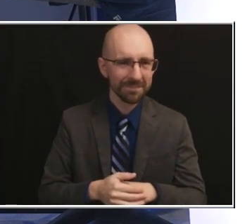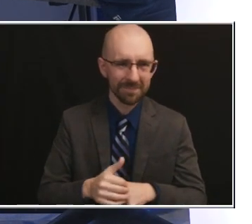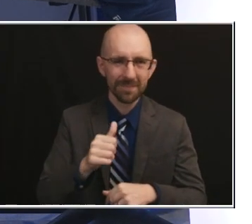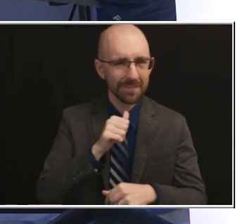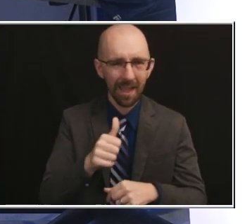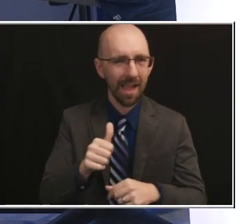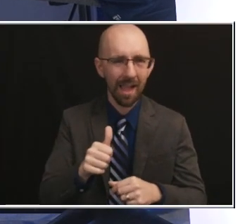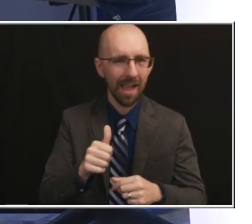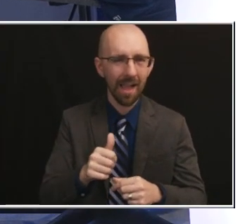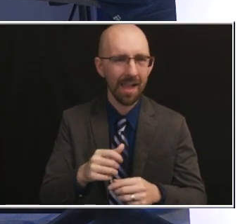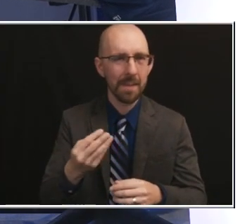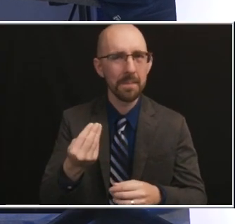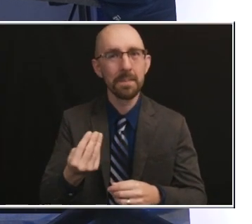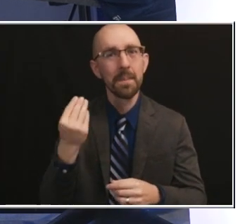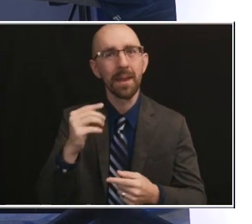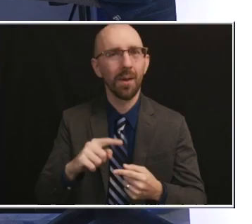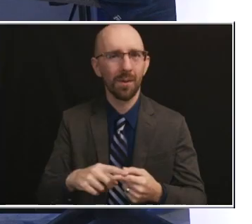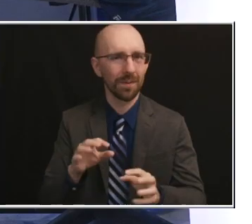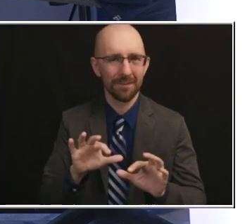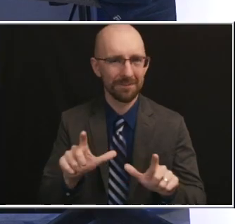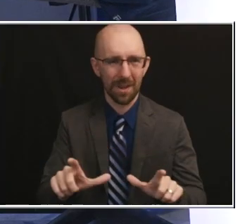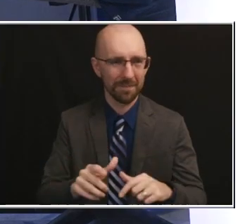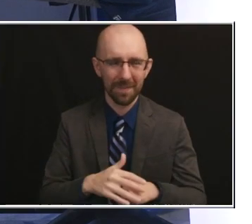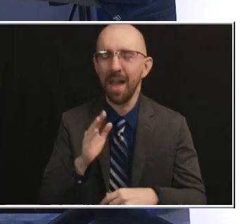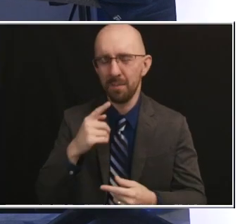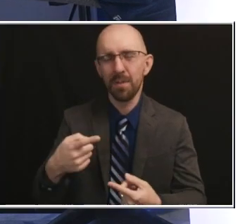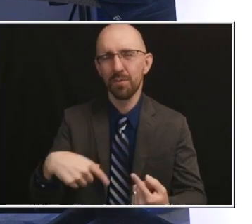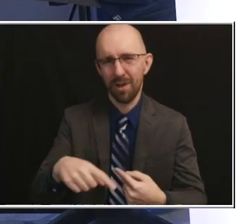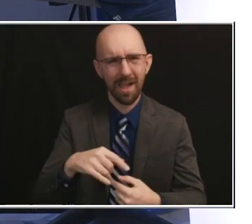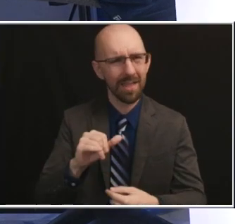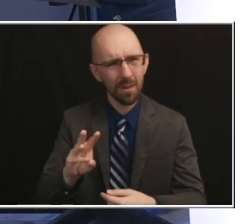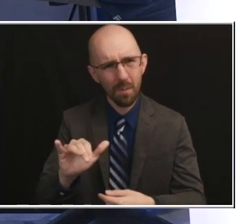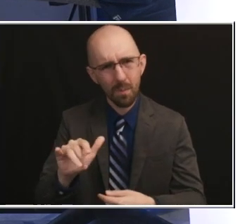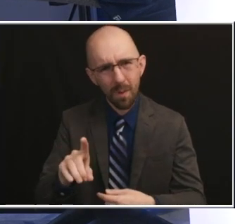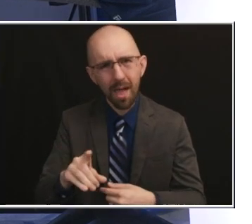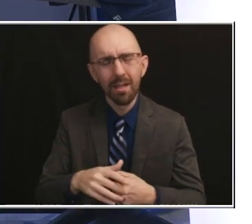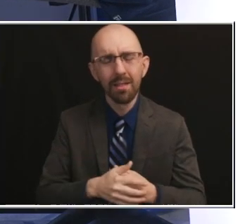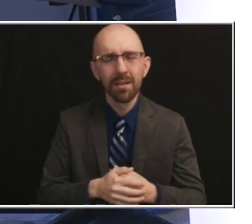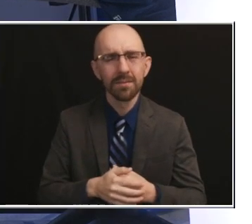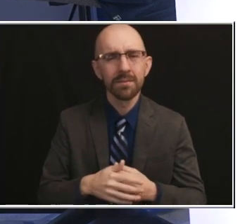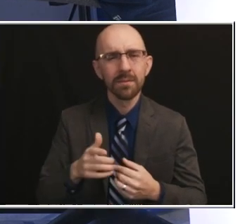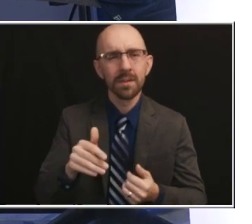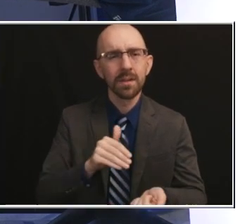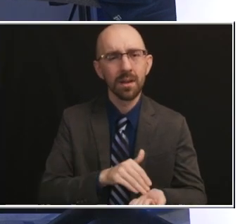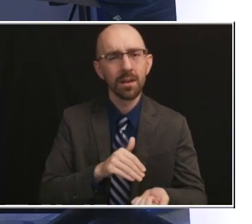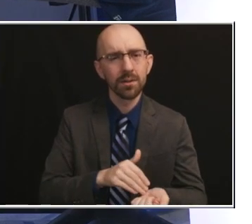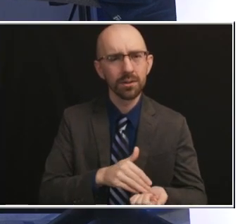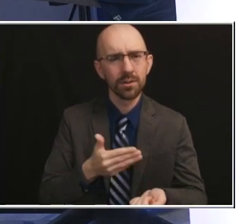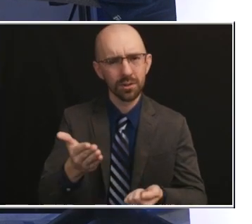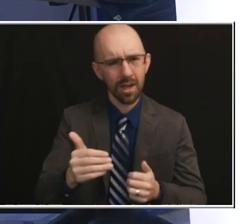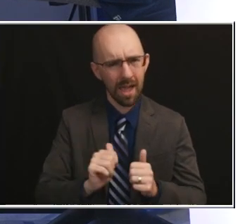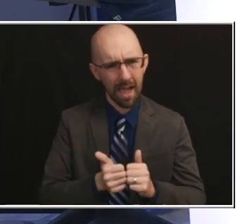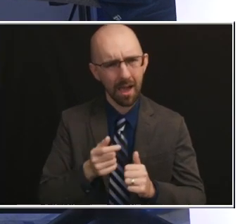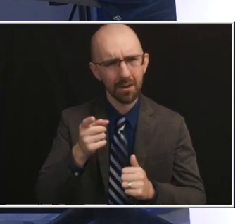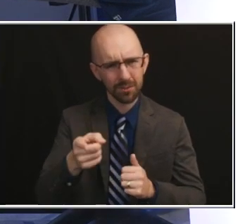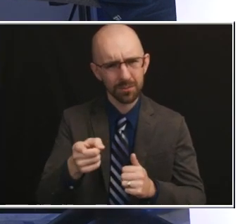right now. That's I'll get around to it. wild. And so, Dr. Landazuri, how did you put it that this was